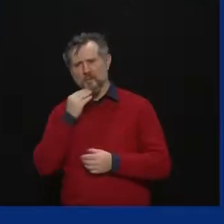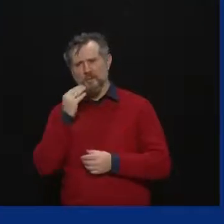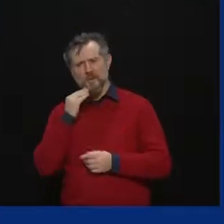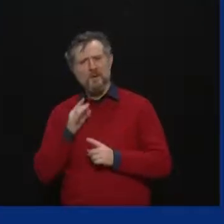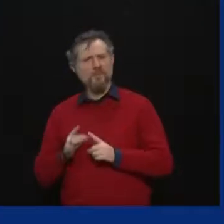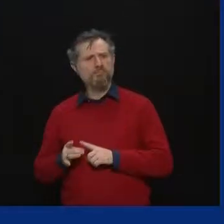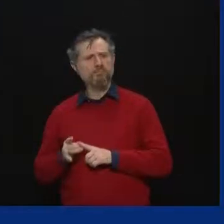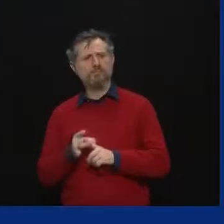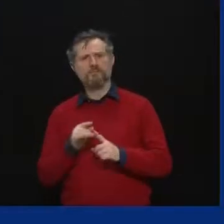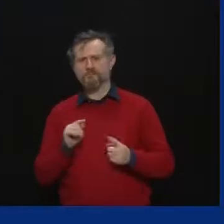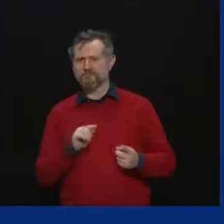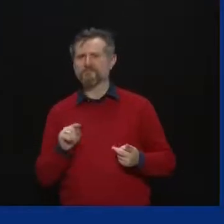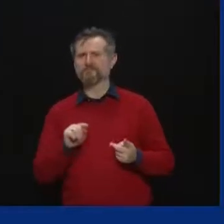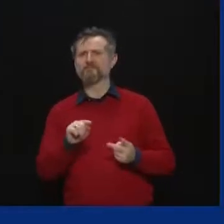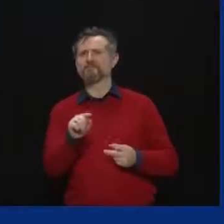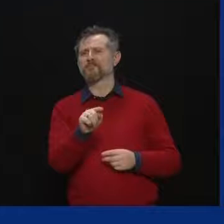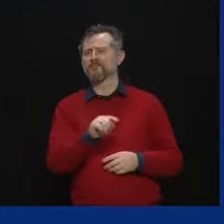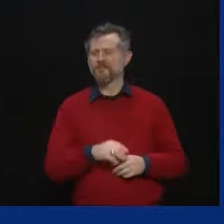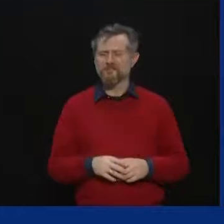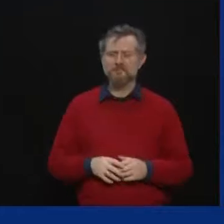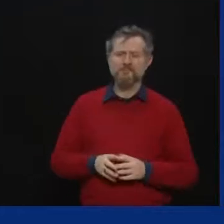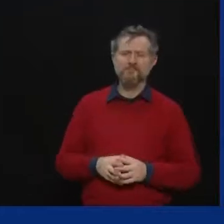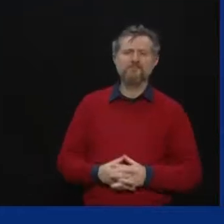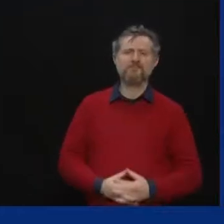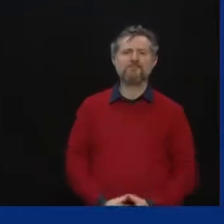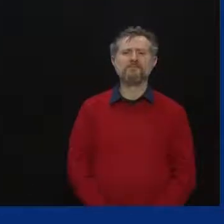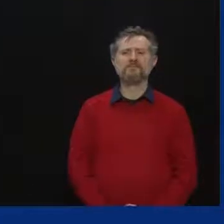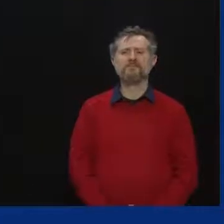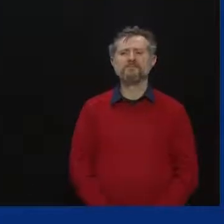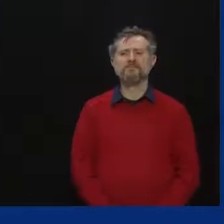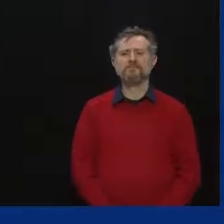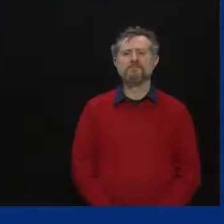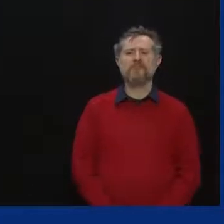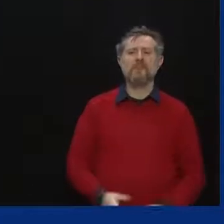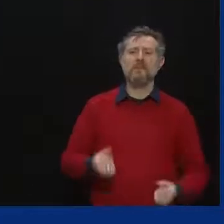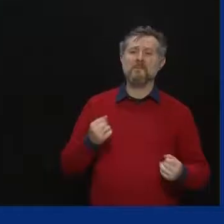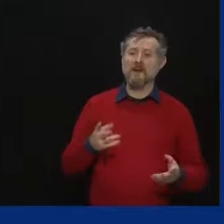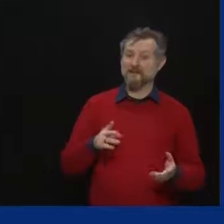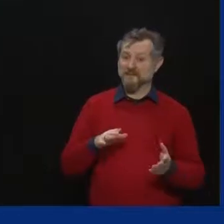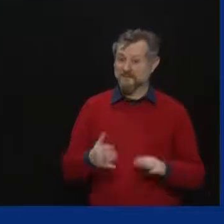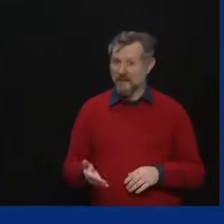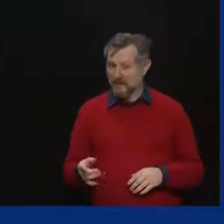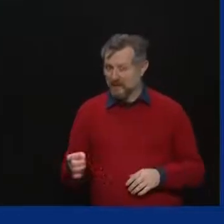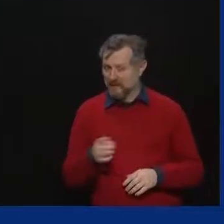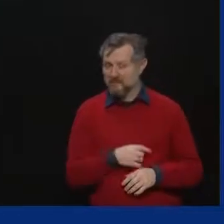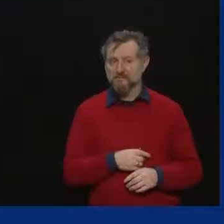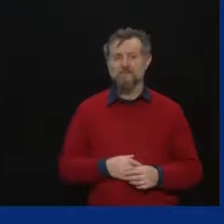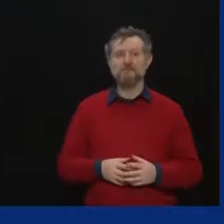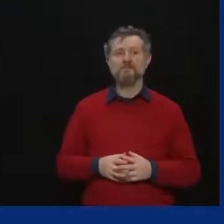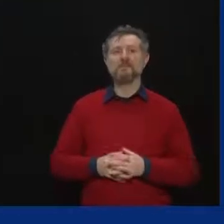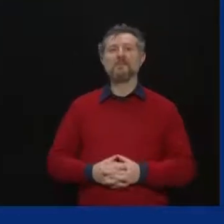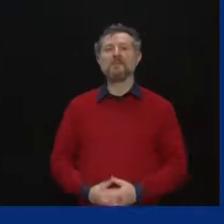seeing a high number of deaths, including Chestnut Park